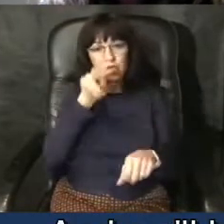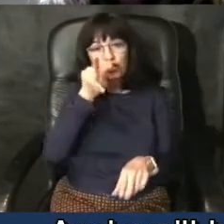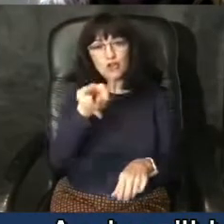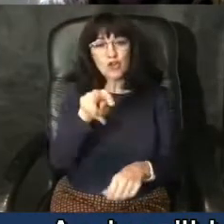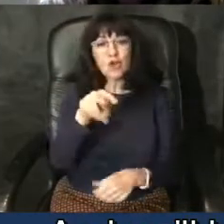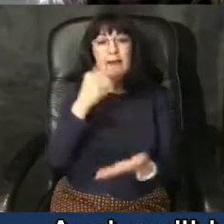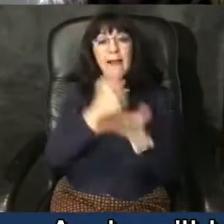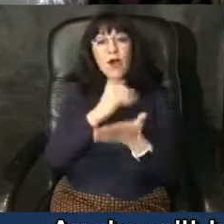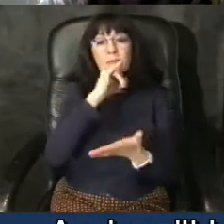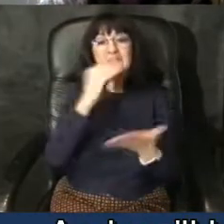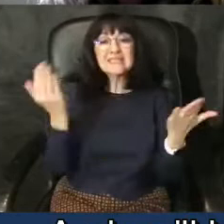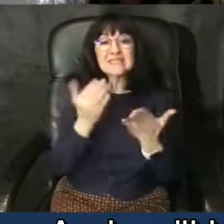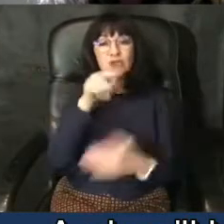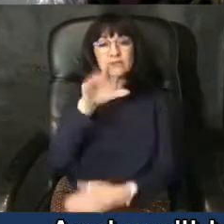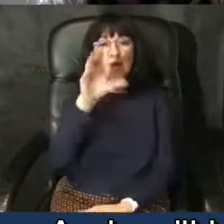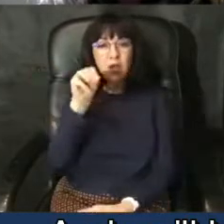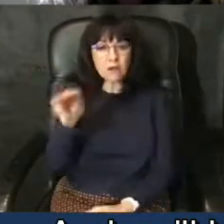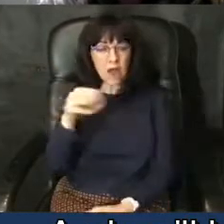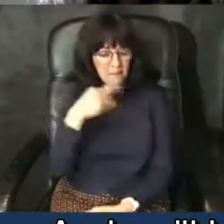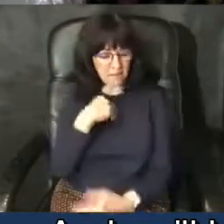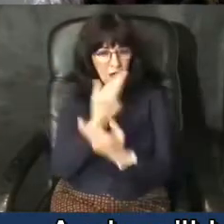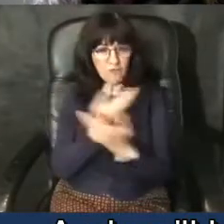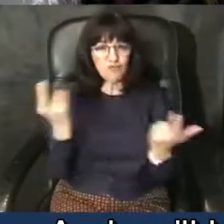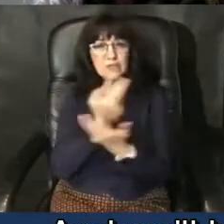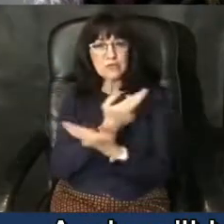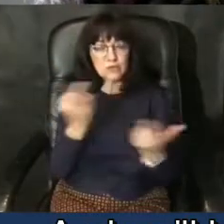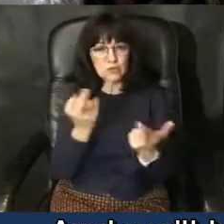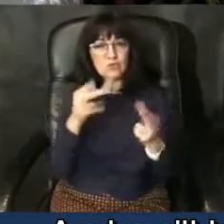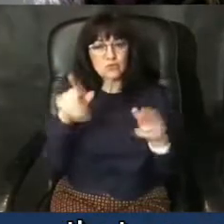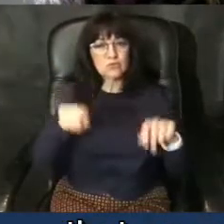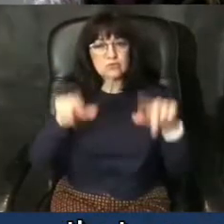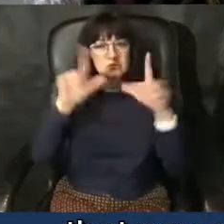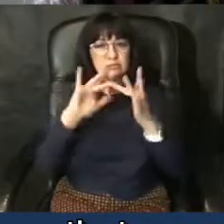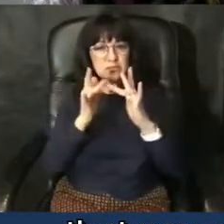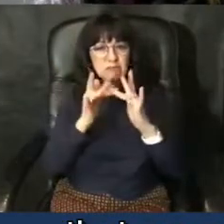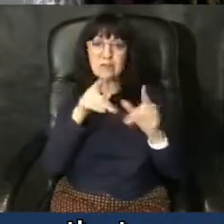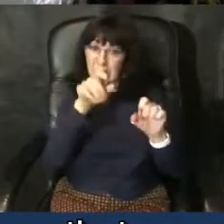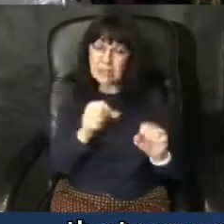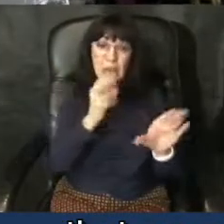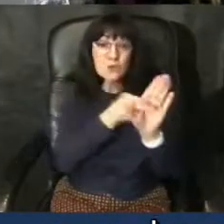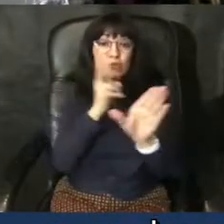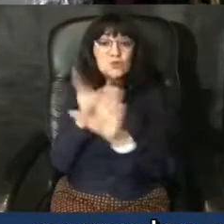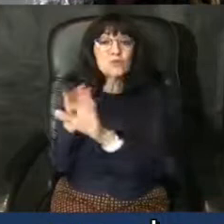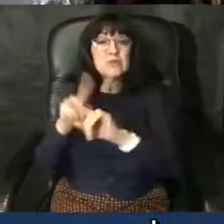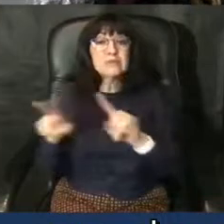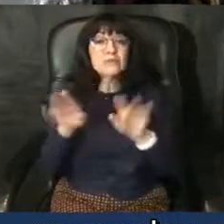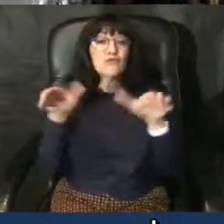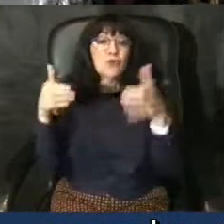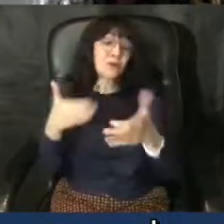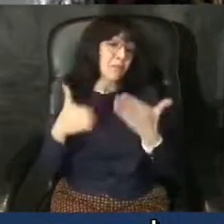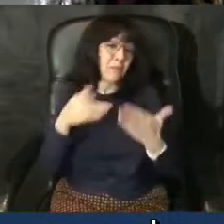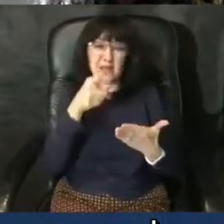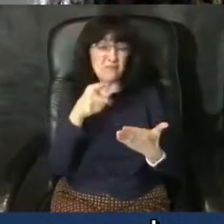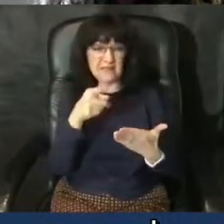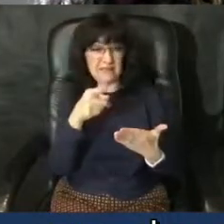helpishere.de.com, and we'll have resources there for you to find different groups that you can join. Maybe you don't want to talk to a counselor. Maybe you want to go to